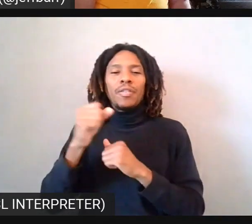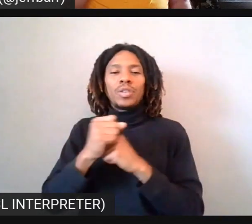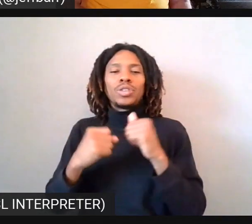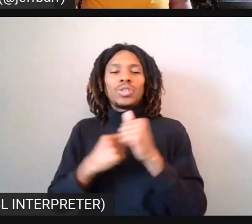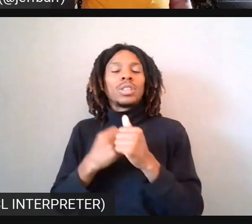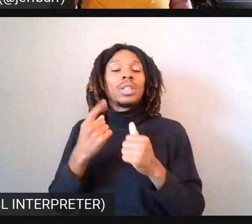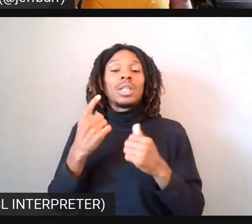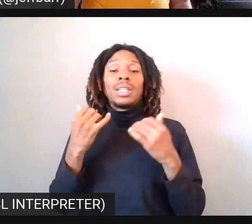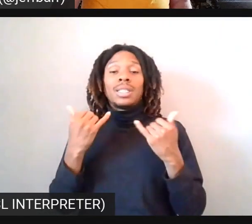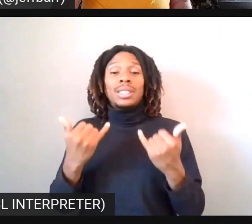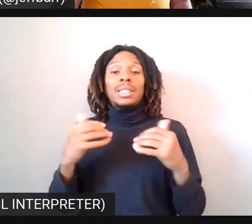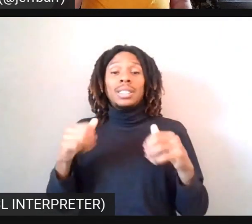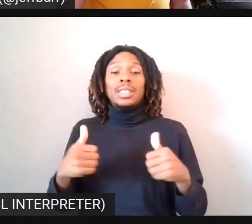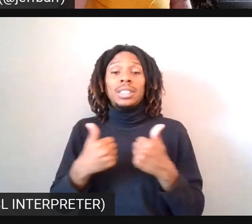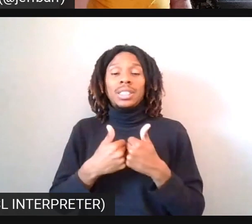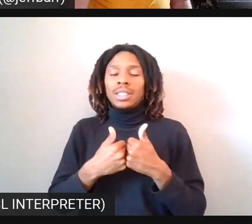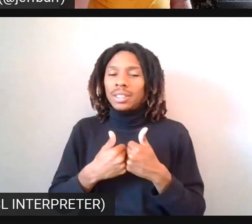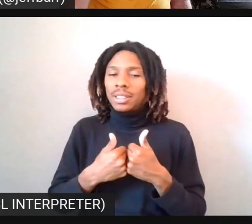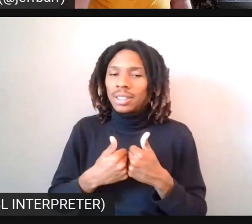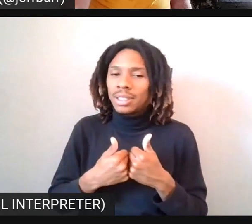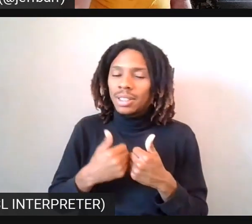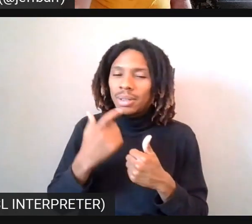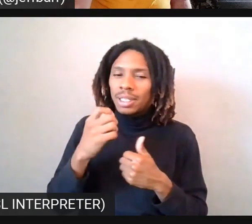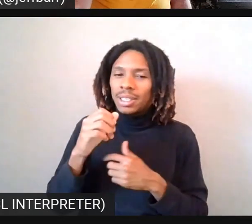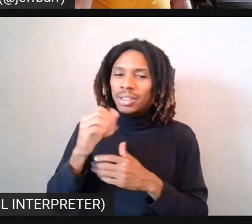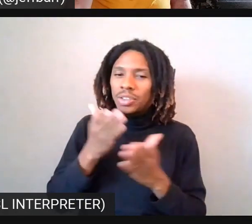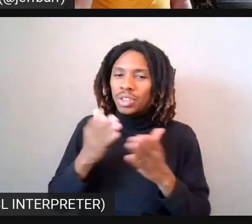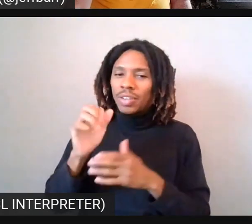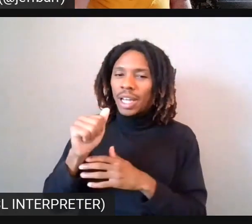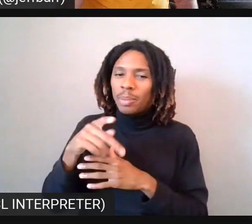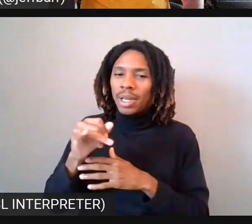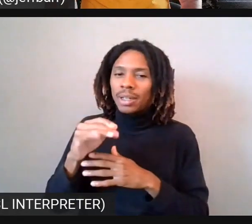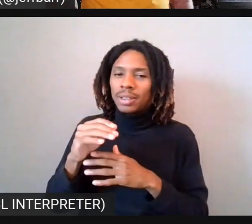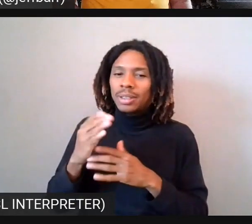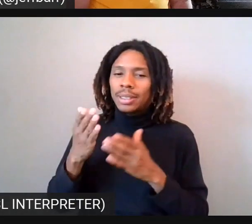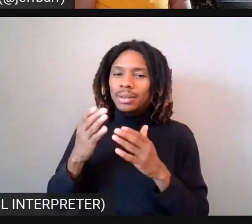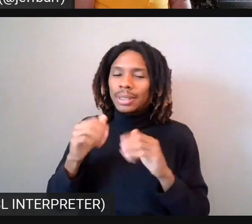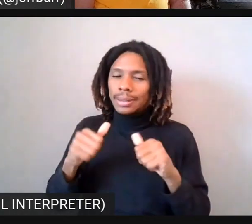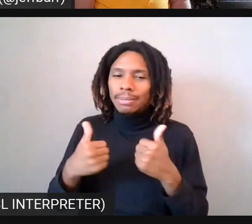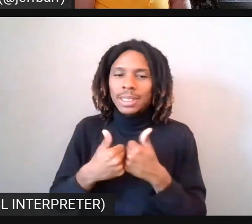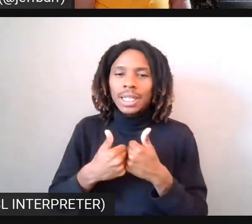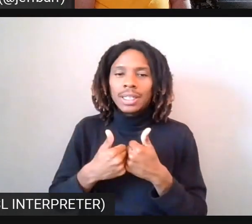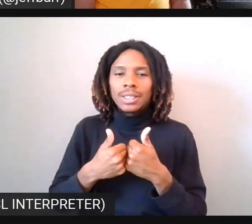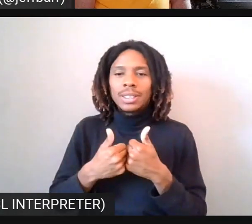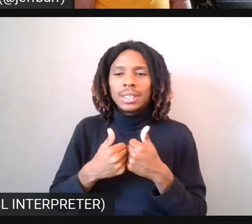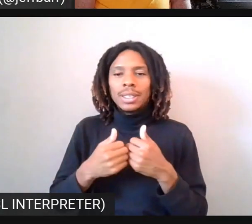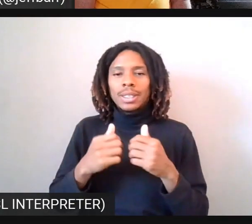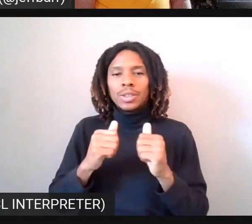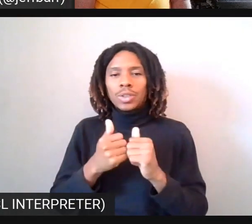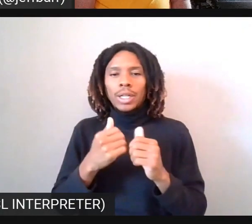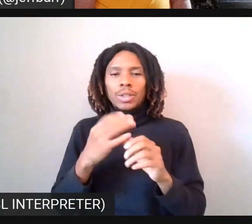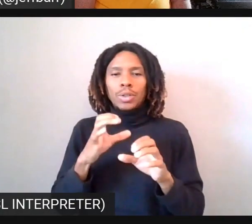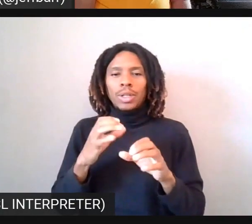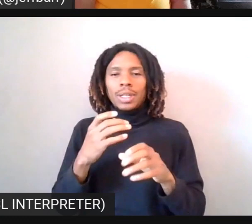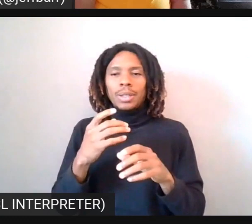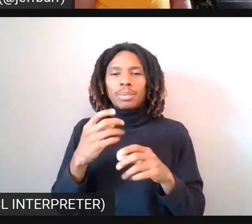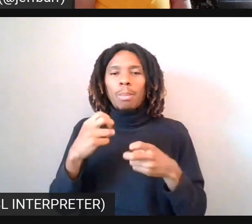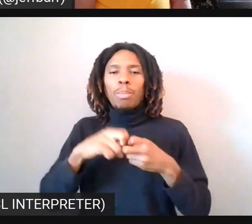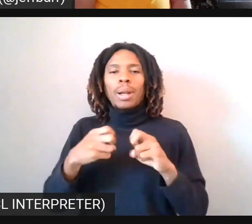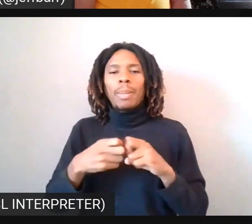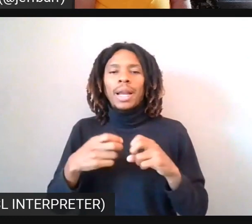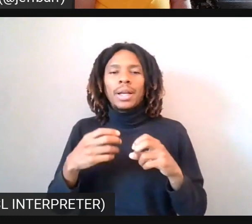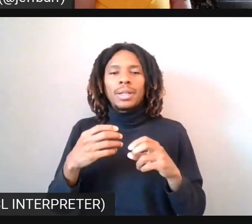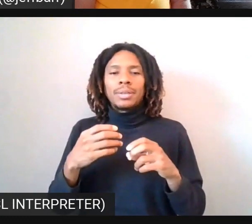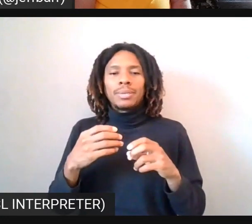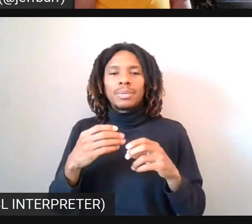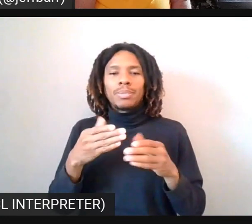was that because of service-specific APIs, it was challenging for Steady to do this in a scalable and in a programmatic manner. With Cloud